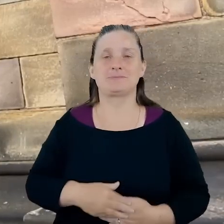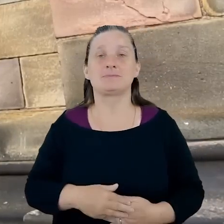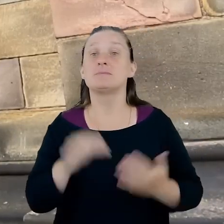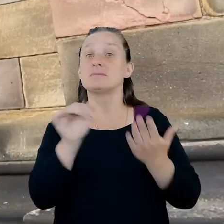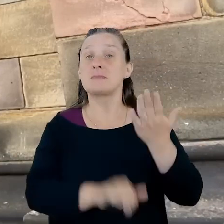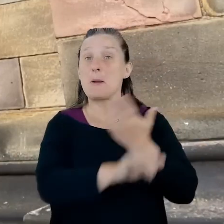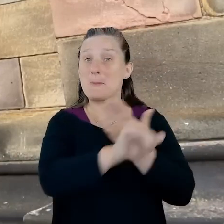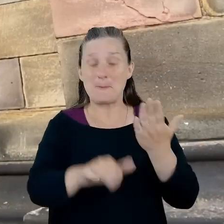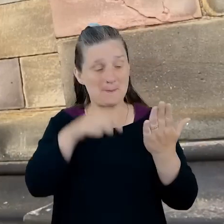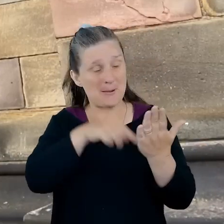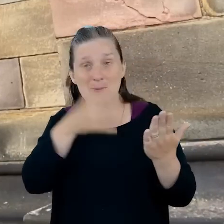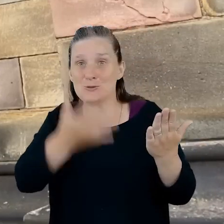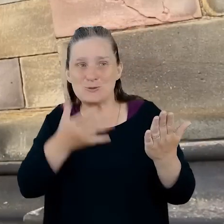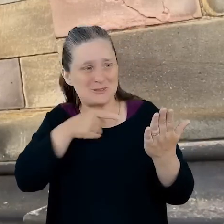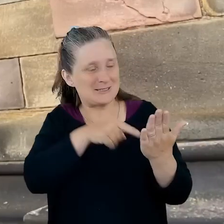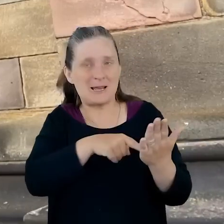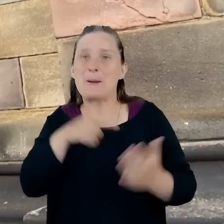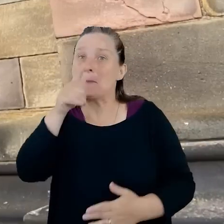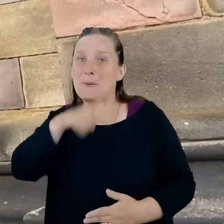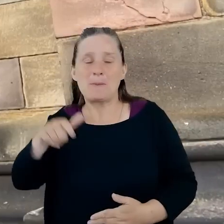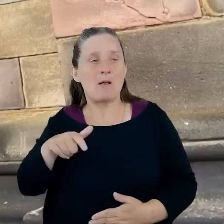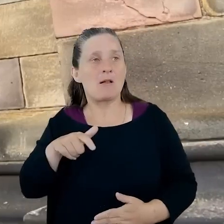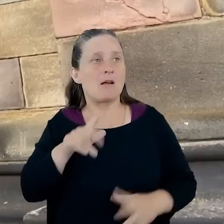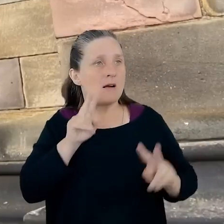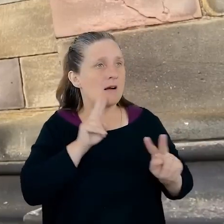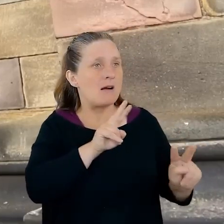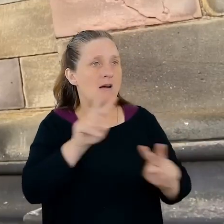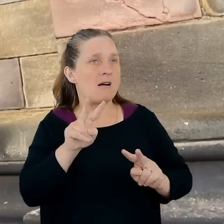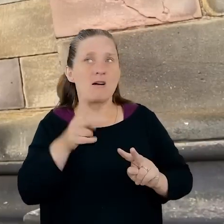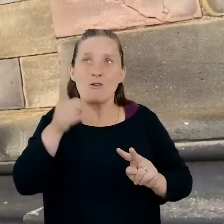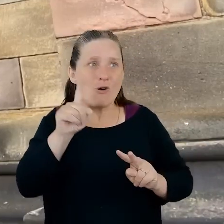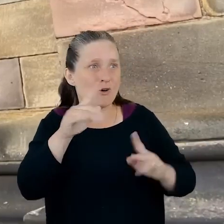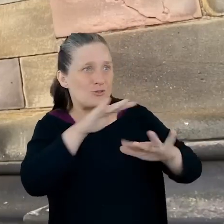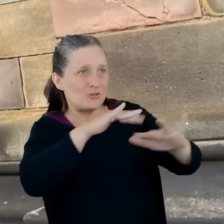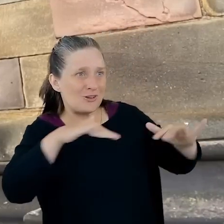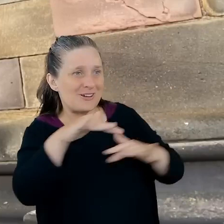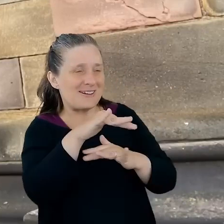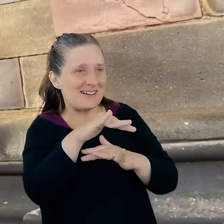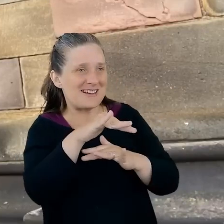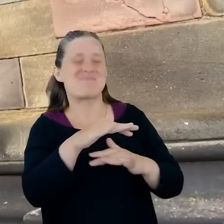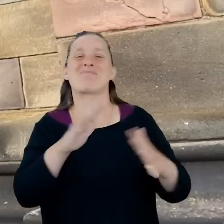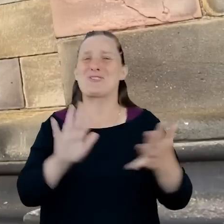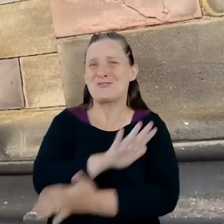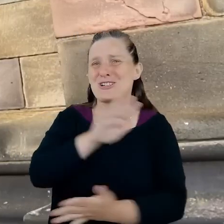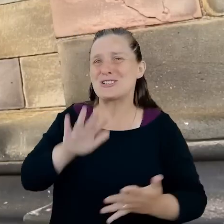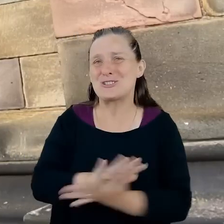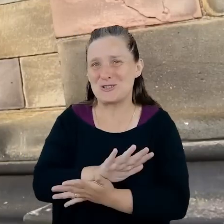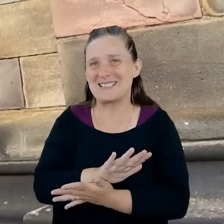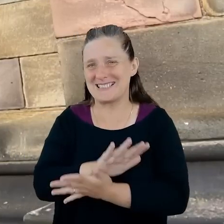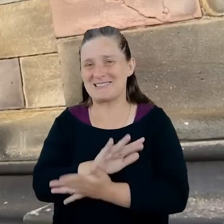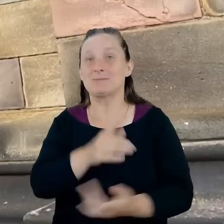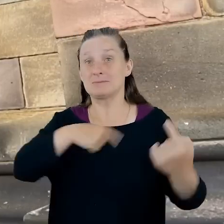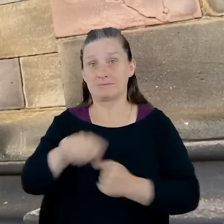who find themselves rejoicing at what God is doing in their midst. So as we worship together